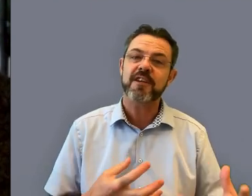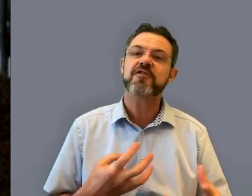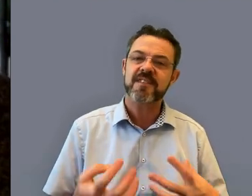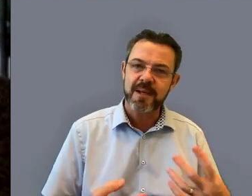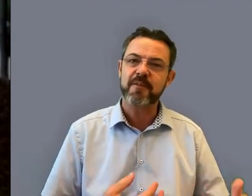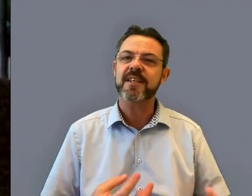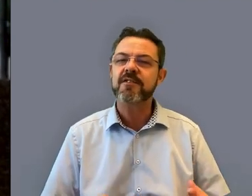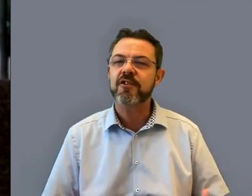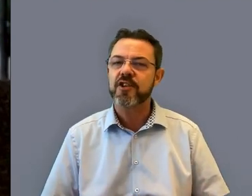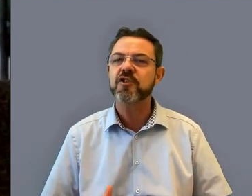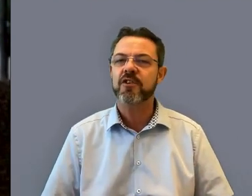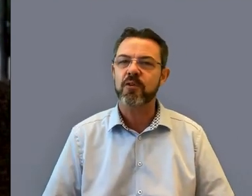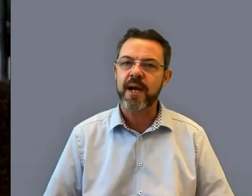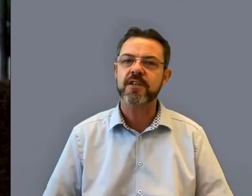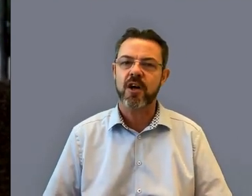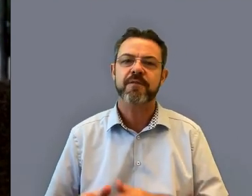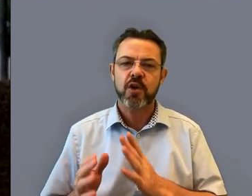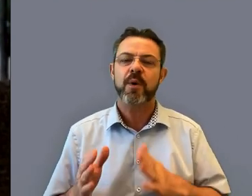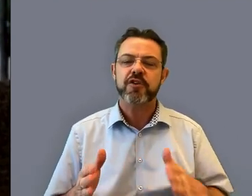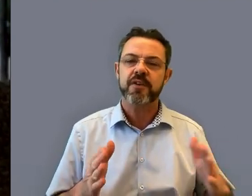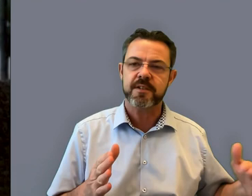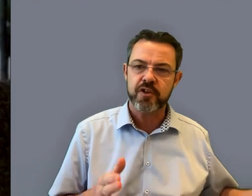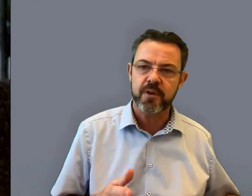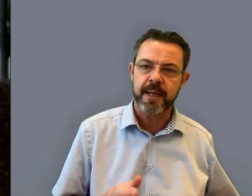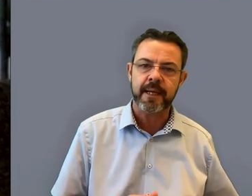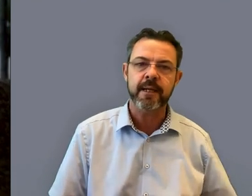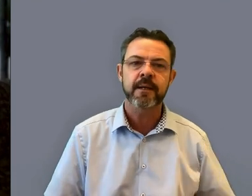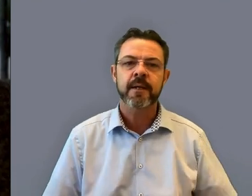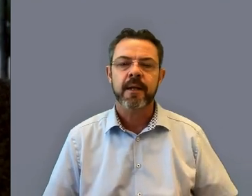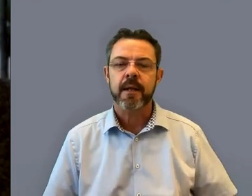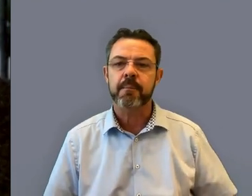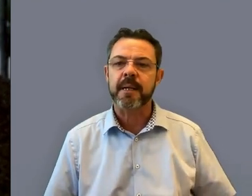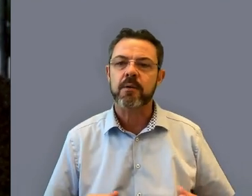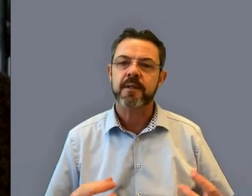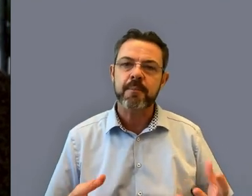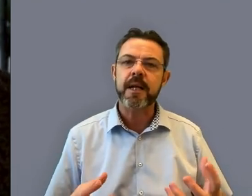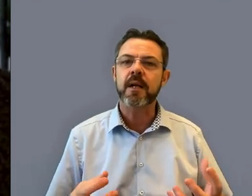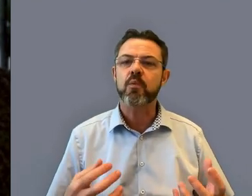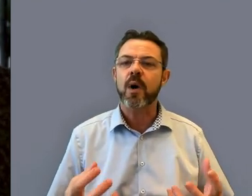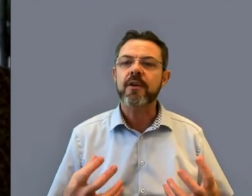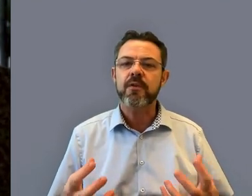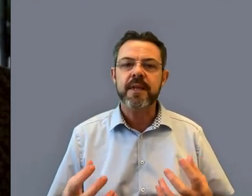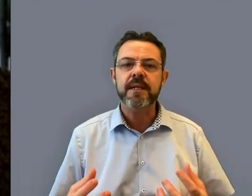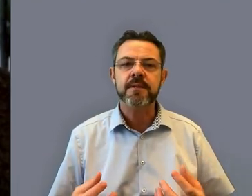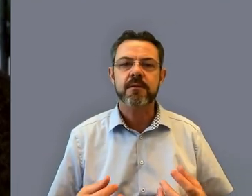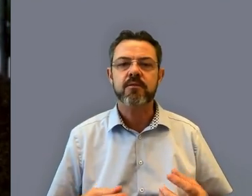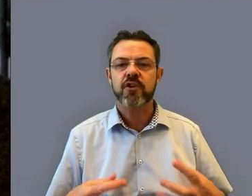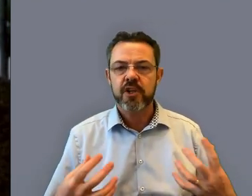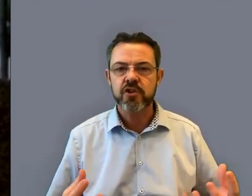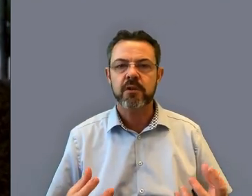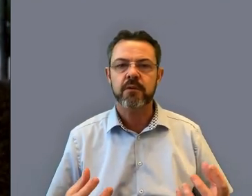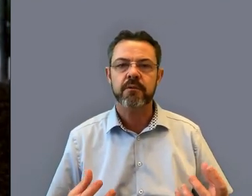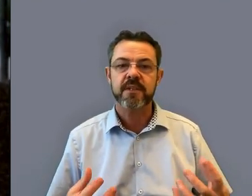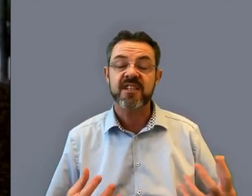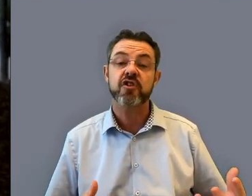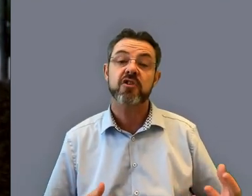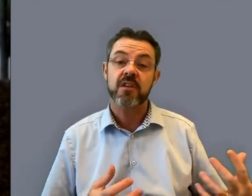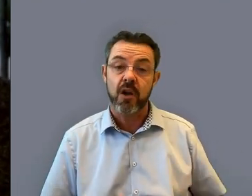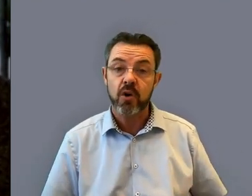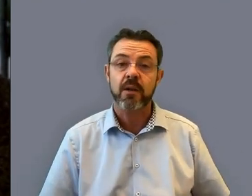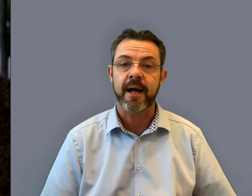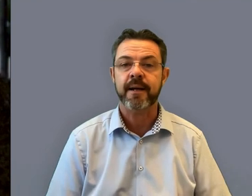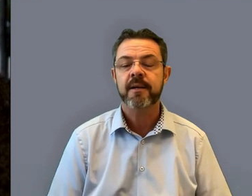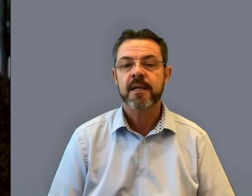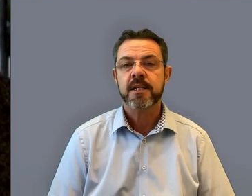kind of challenge some of these traditional ways of sequential decision making. But typically, what do these traditional